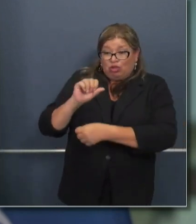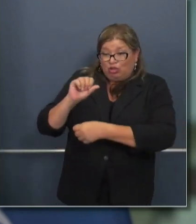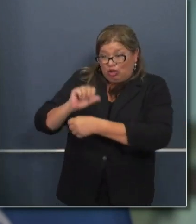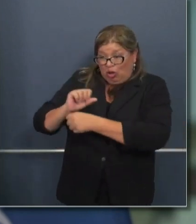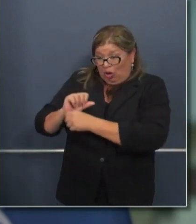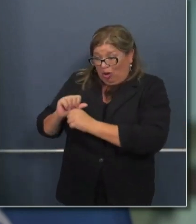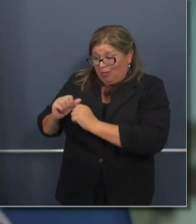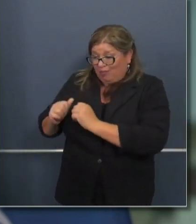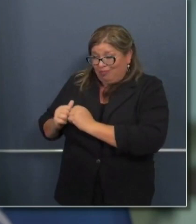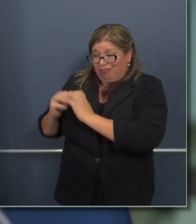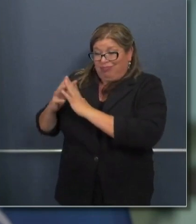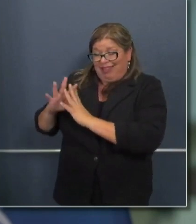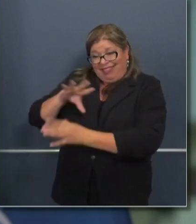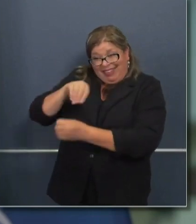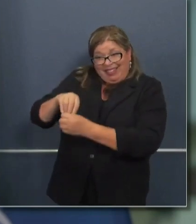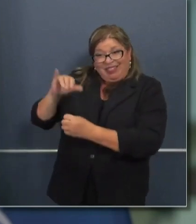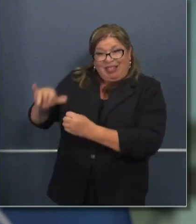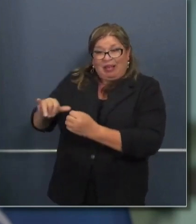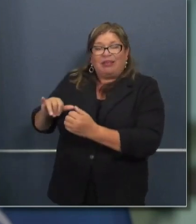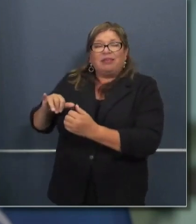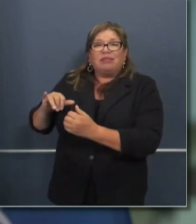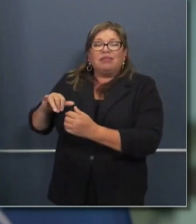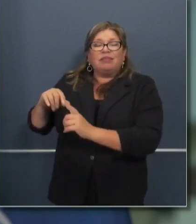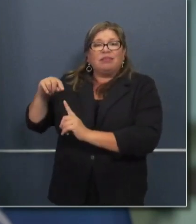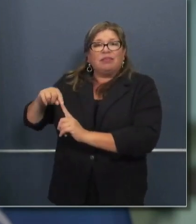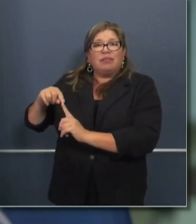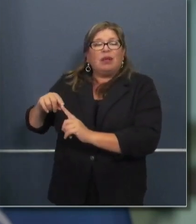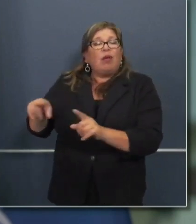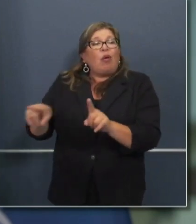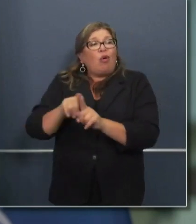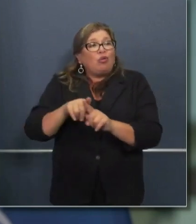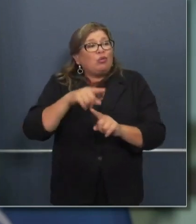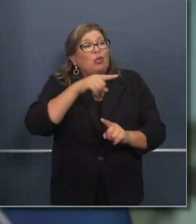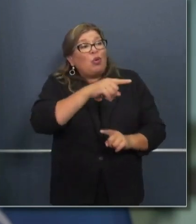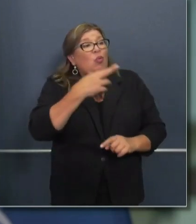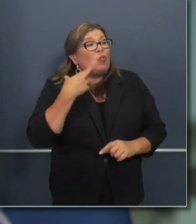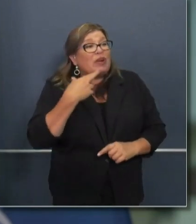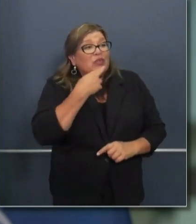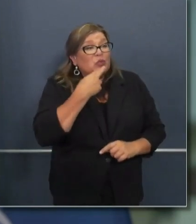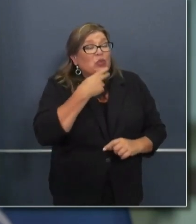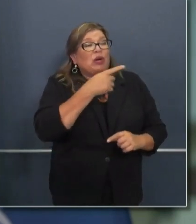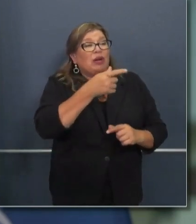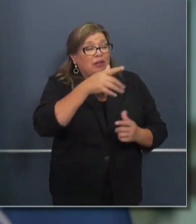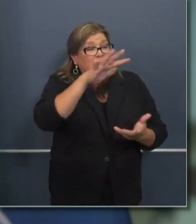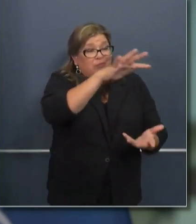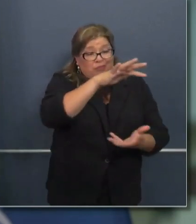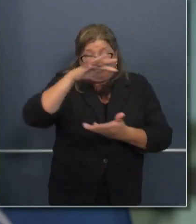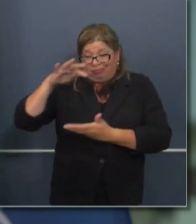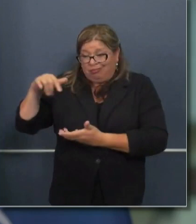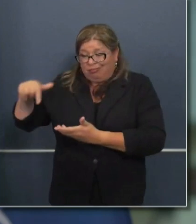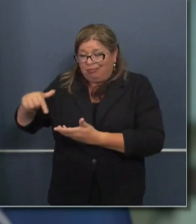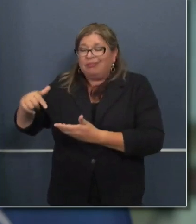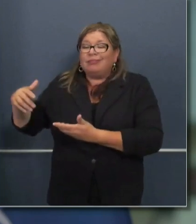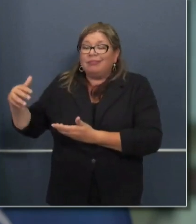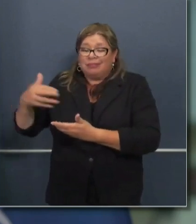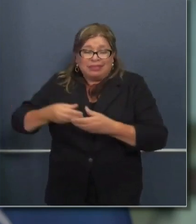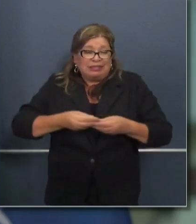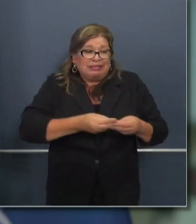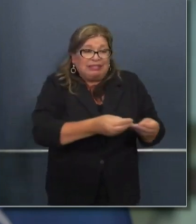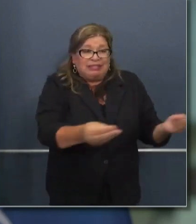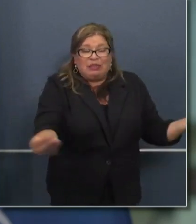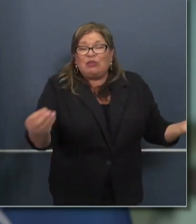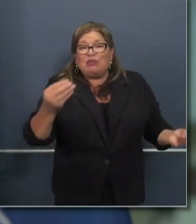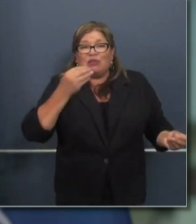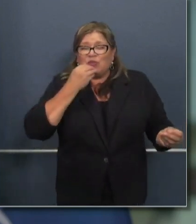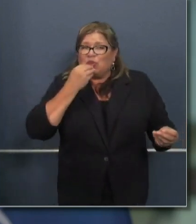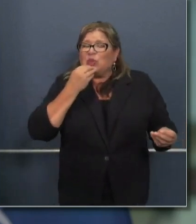supported, not only within the restaurant industry, but helping support those that are delivering these meals. But one of the things that was so humbling and